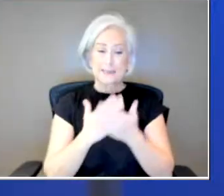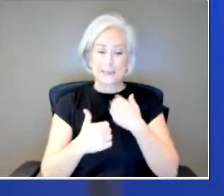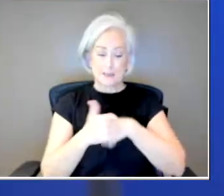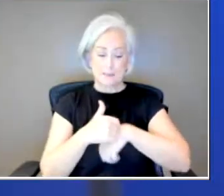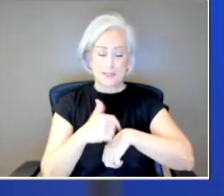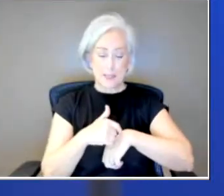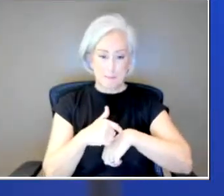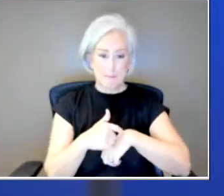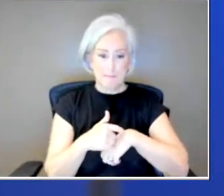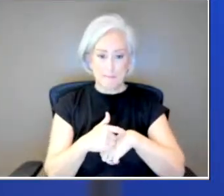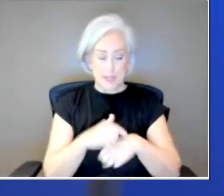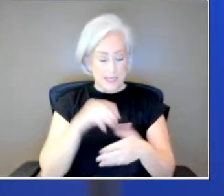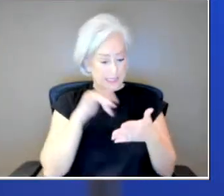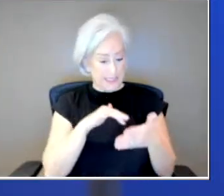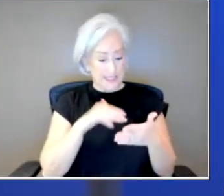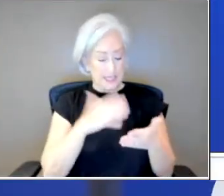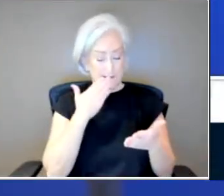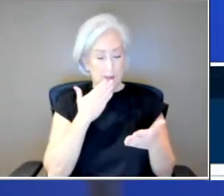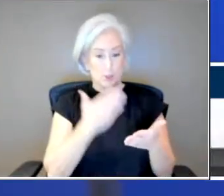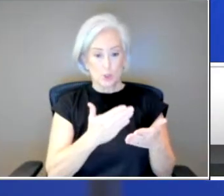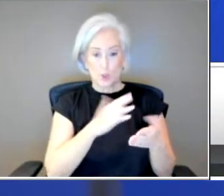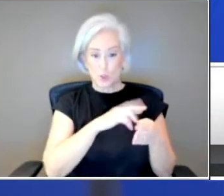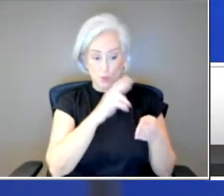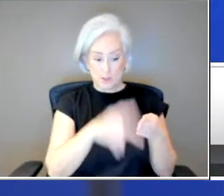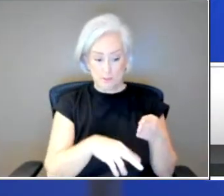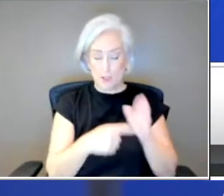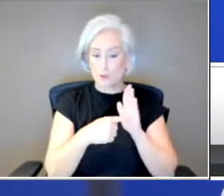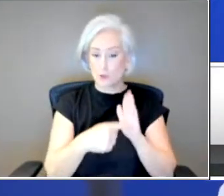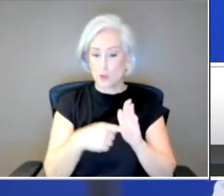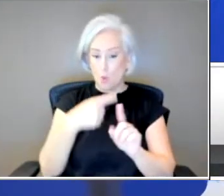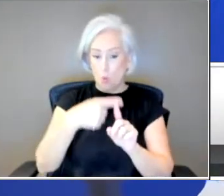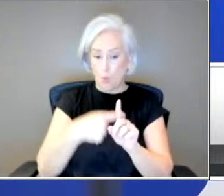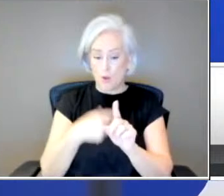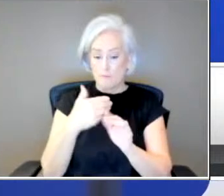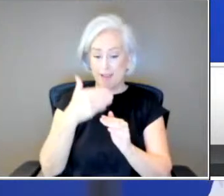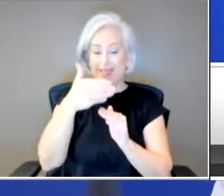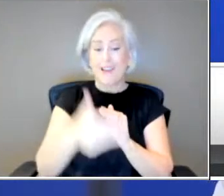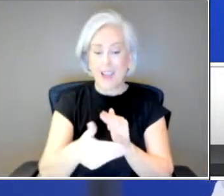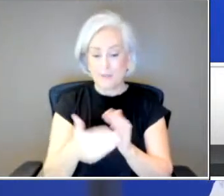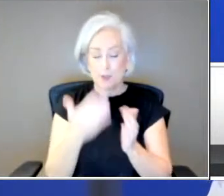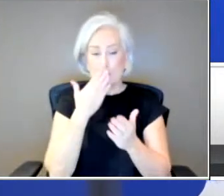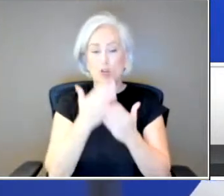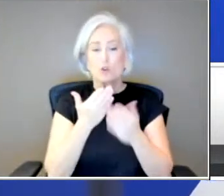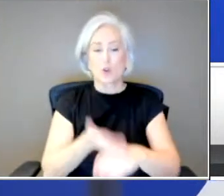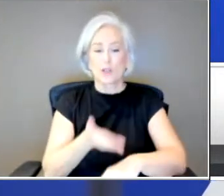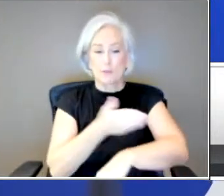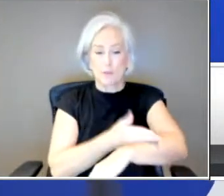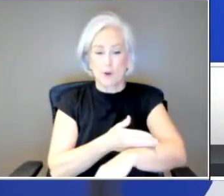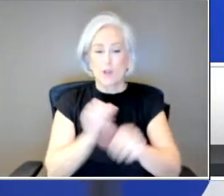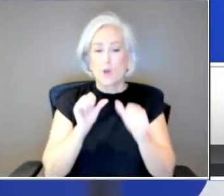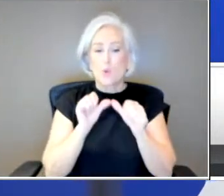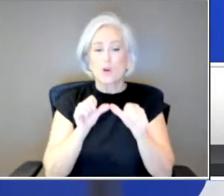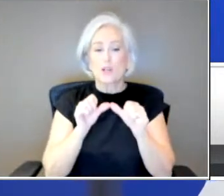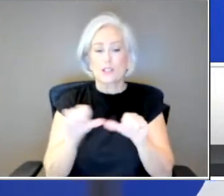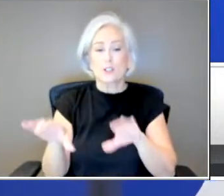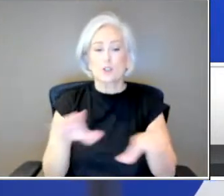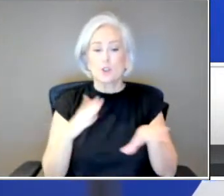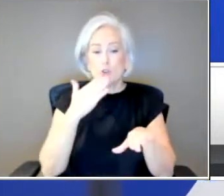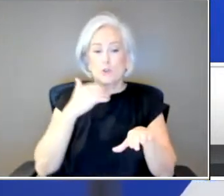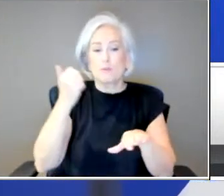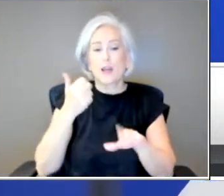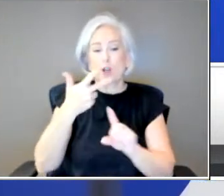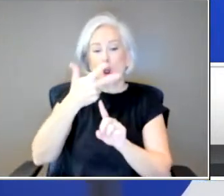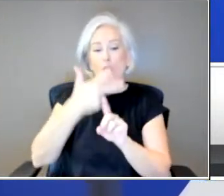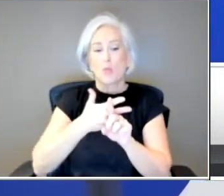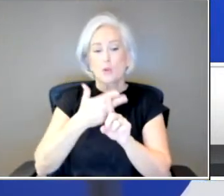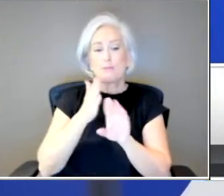but by a month out, they show significant improvement, and you'll keep getting better until about 3 months after your procedure. So at 3 months out is when we expect most people to